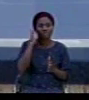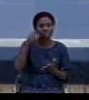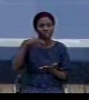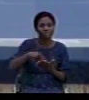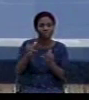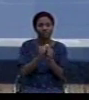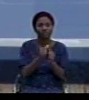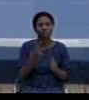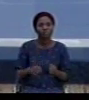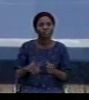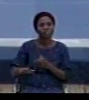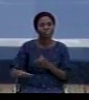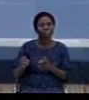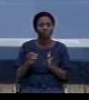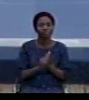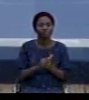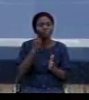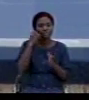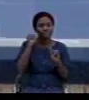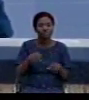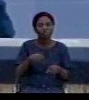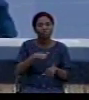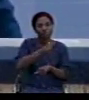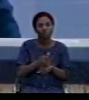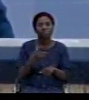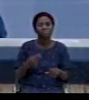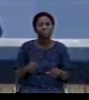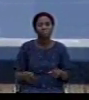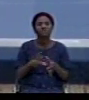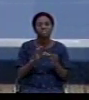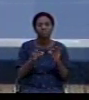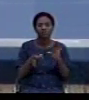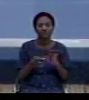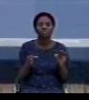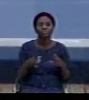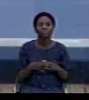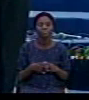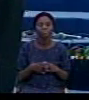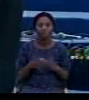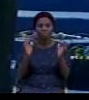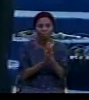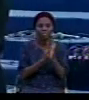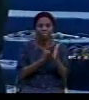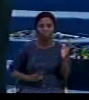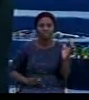so you can confirm the story. Praise the Lord.